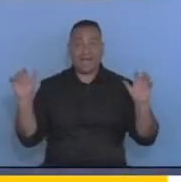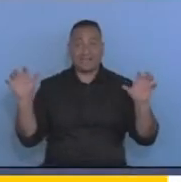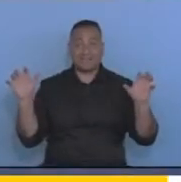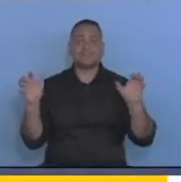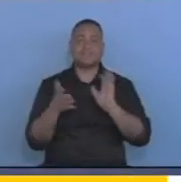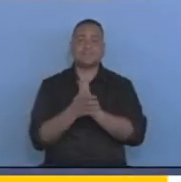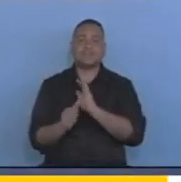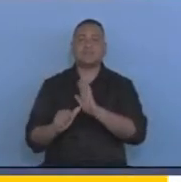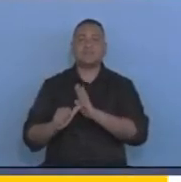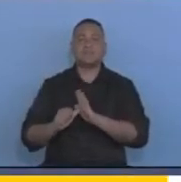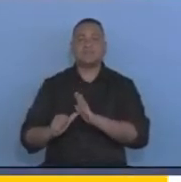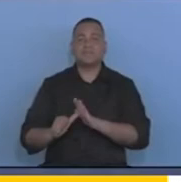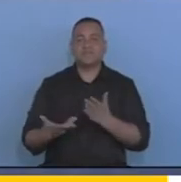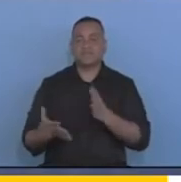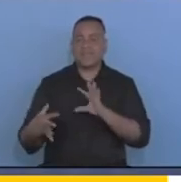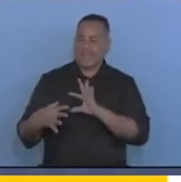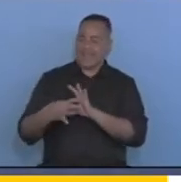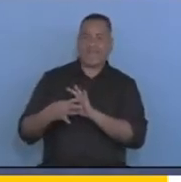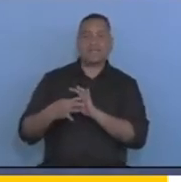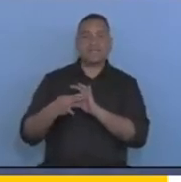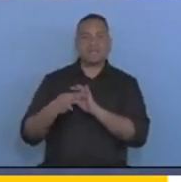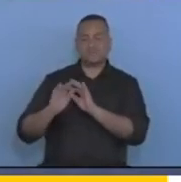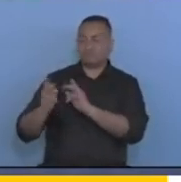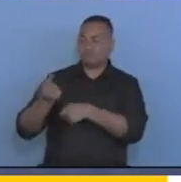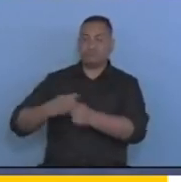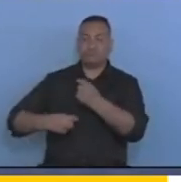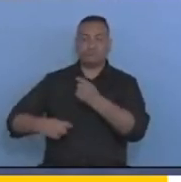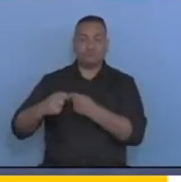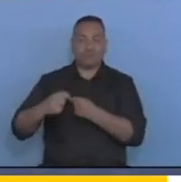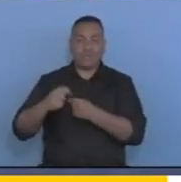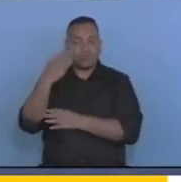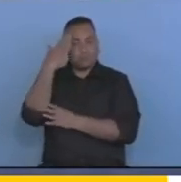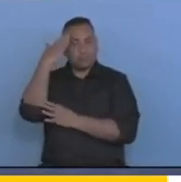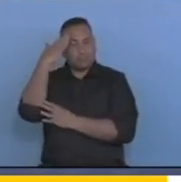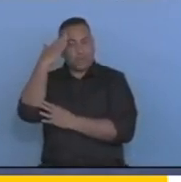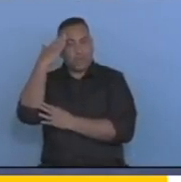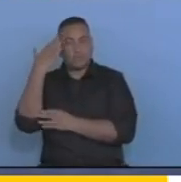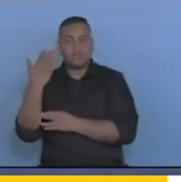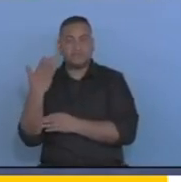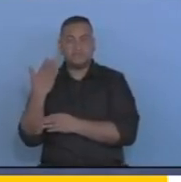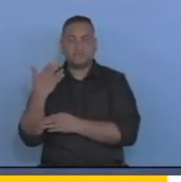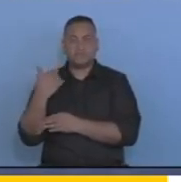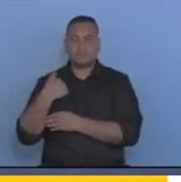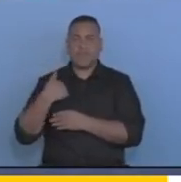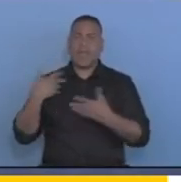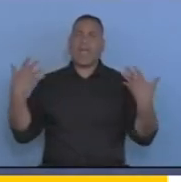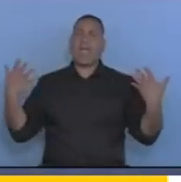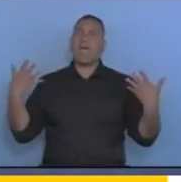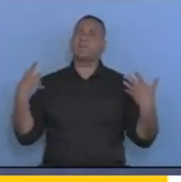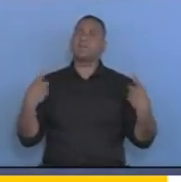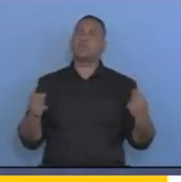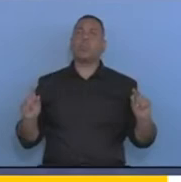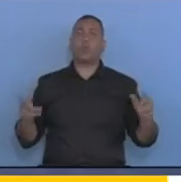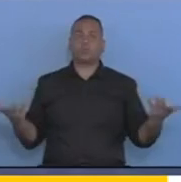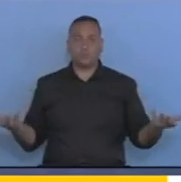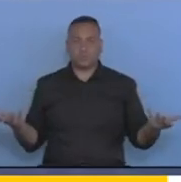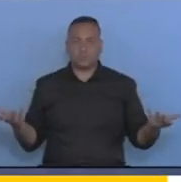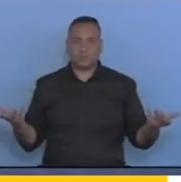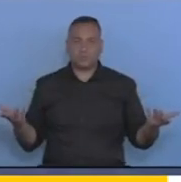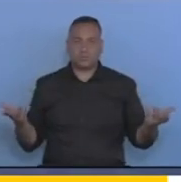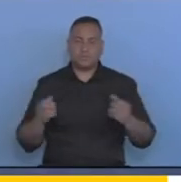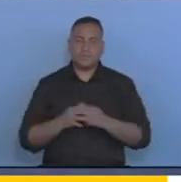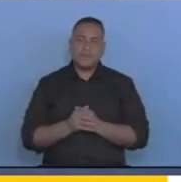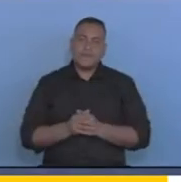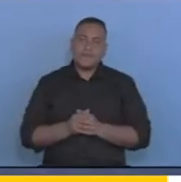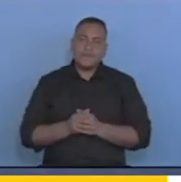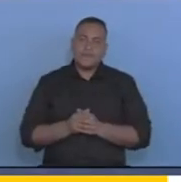to your trade. You need to know what to do with your hands. And and it's as